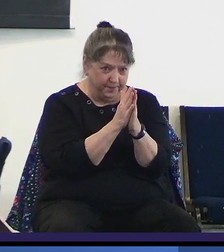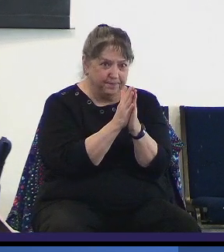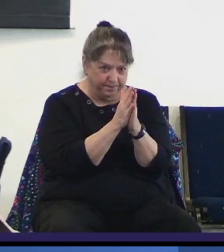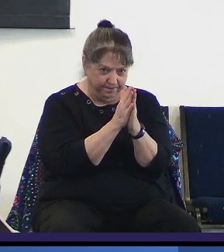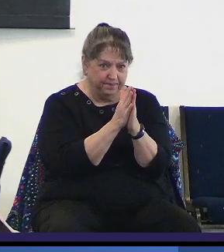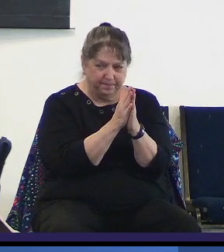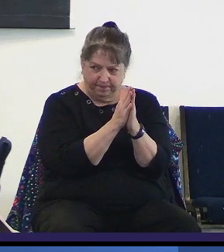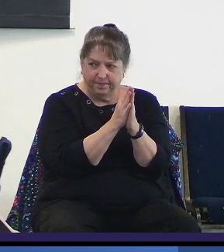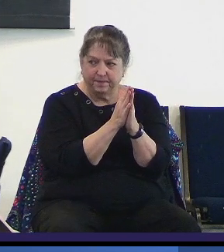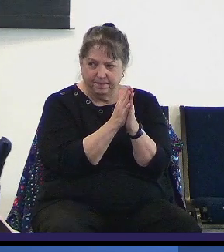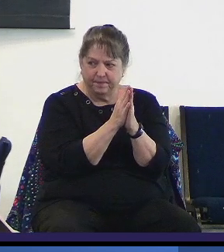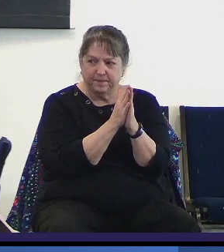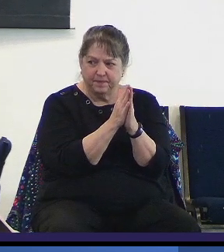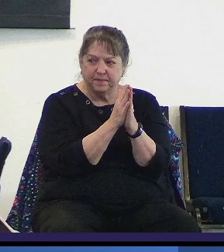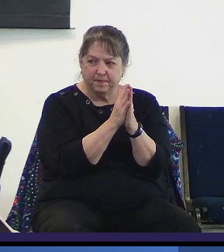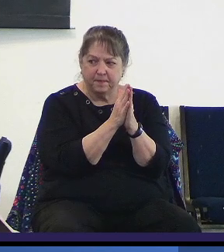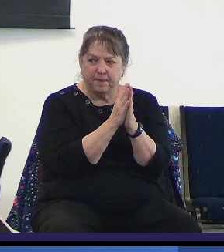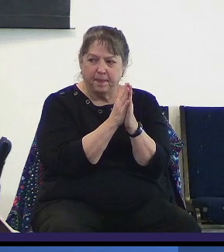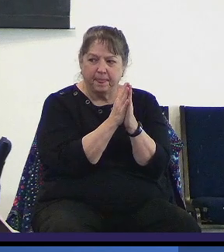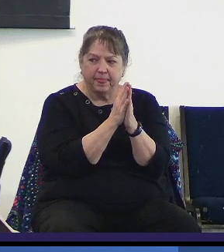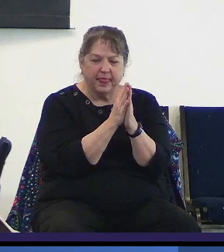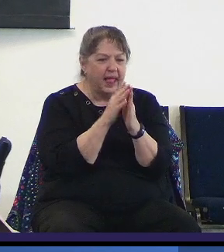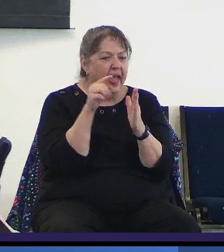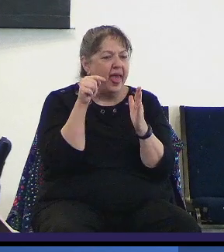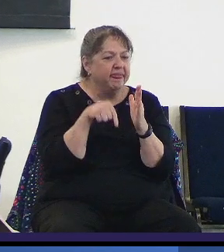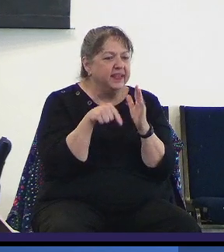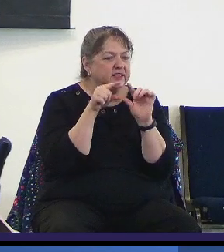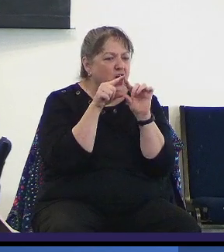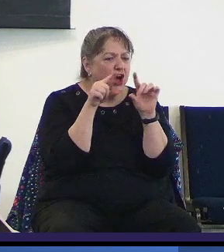I give this out periodically. These are little cards.